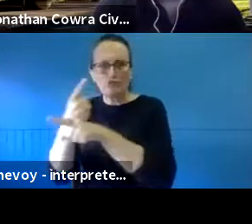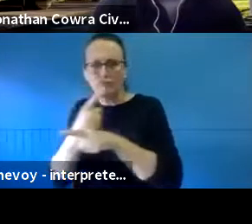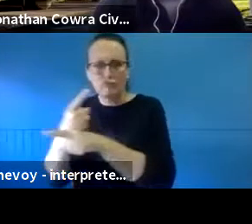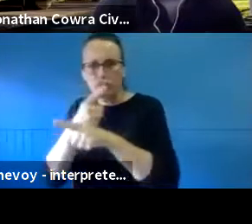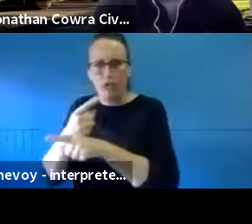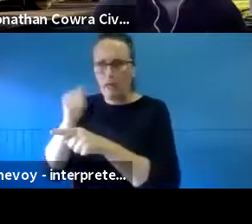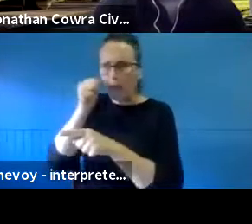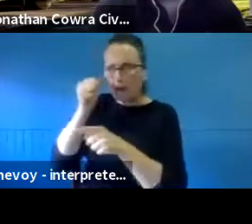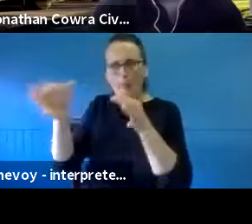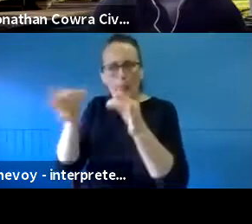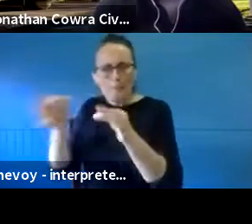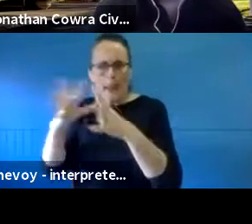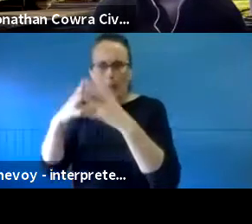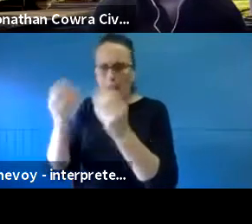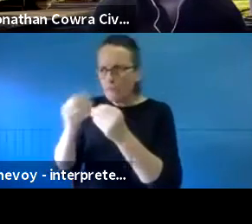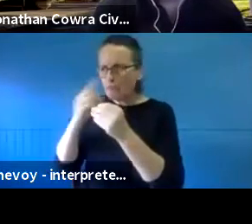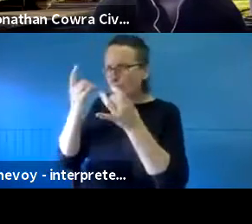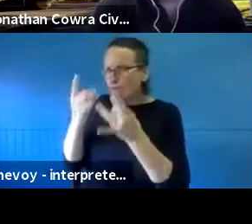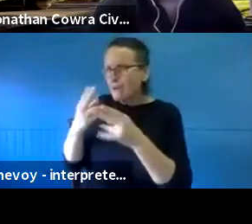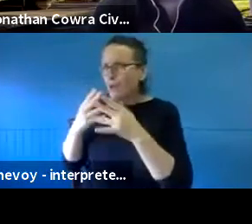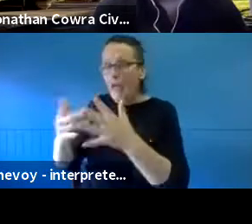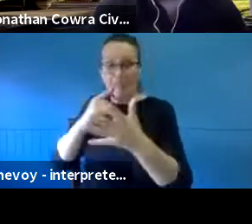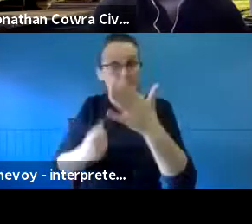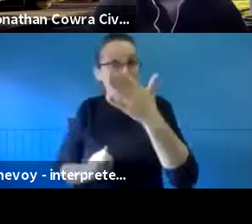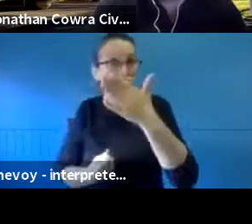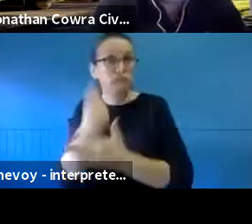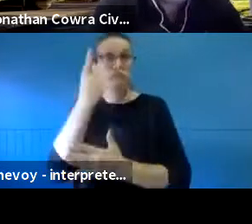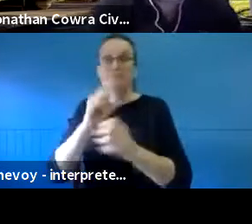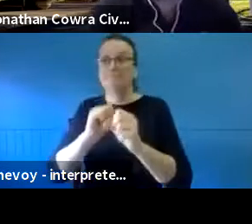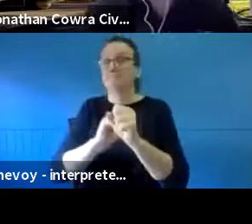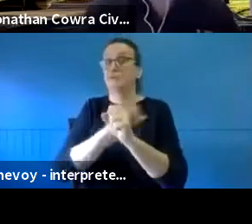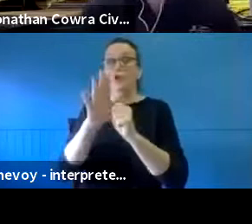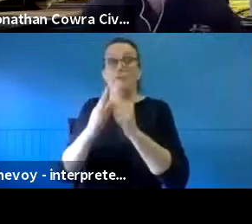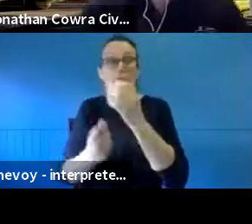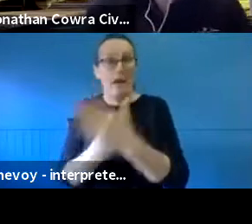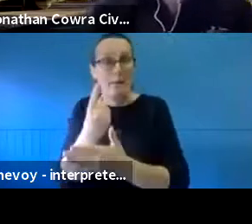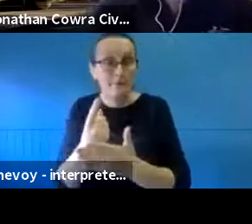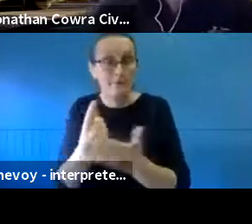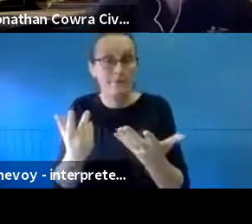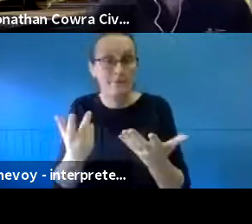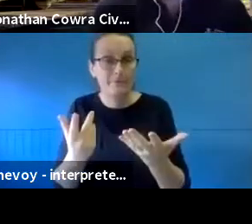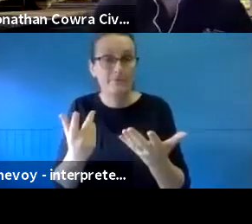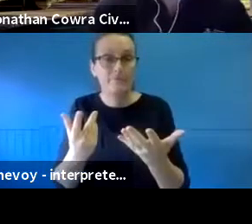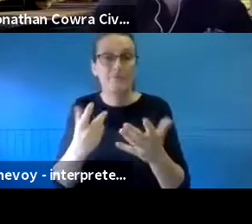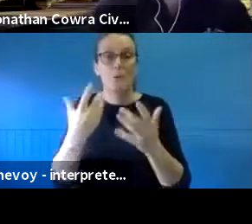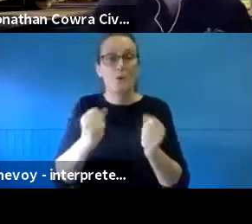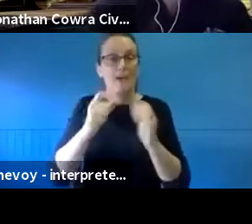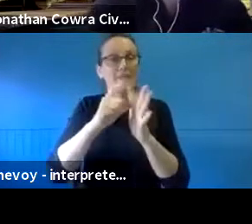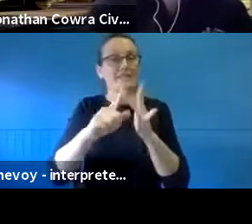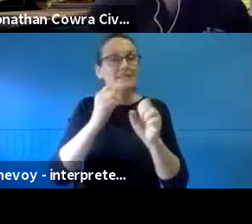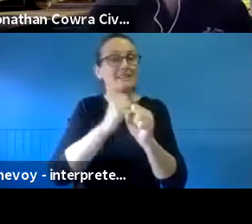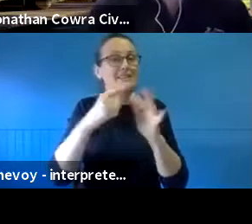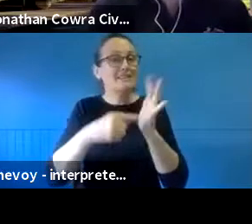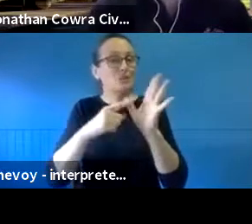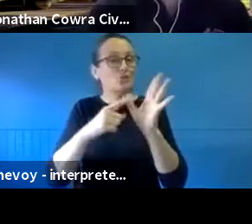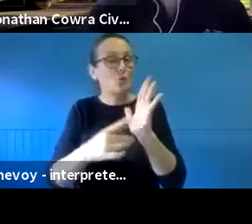being planned and sorted out for a reason. Then all of a sudden a crisis like this hits and we have digital technologies, which is making information so